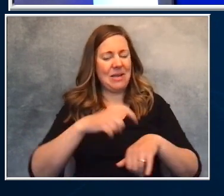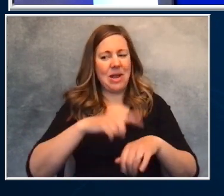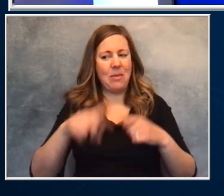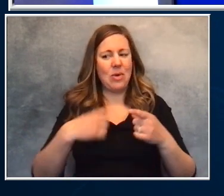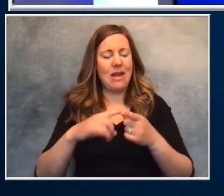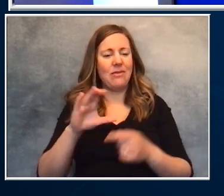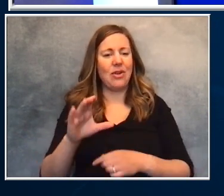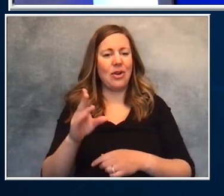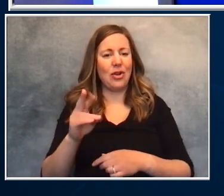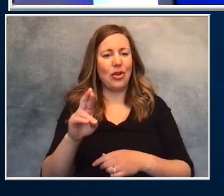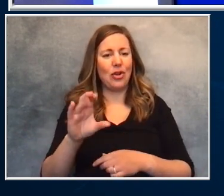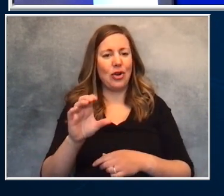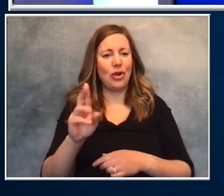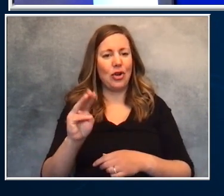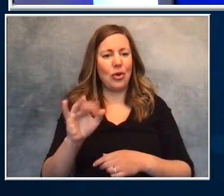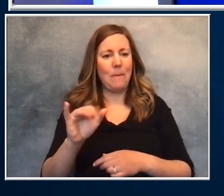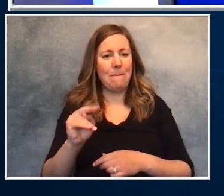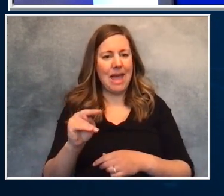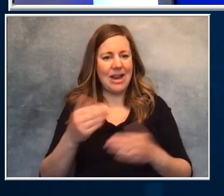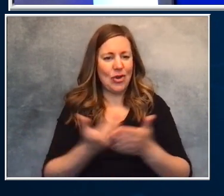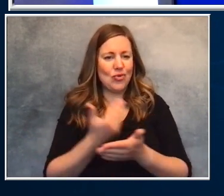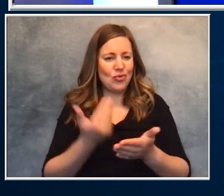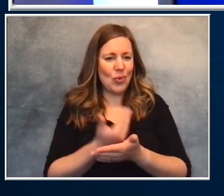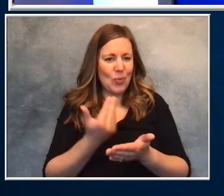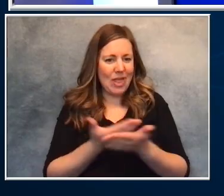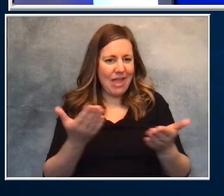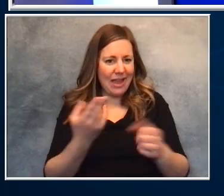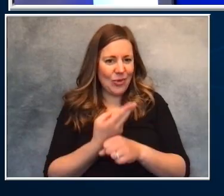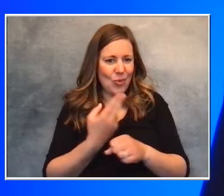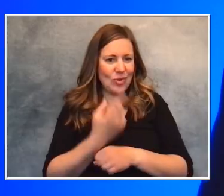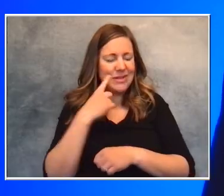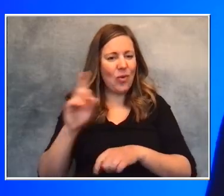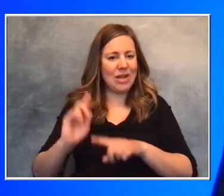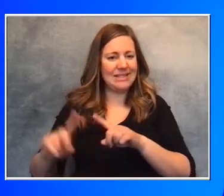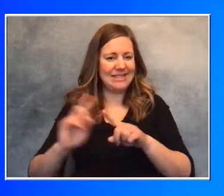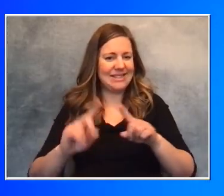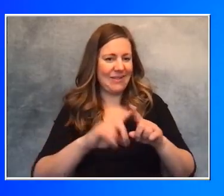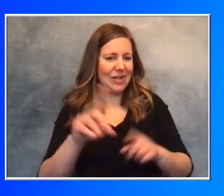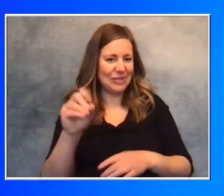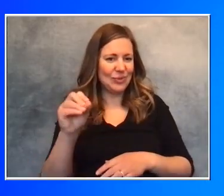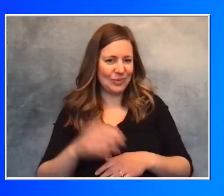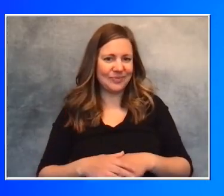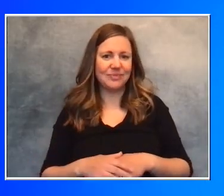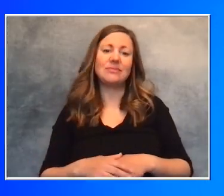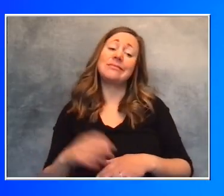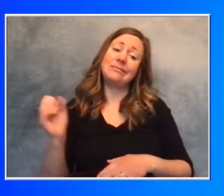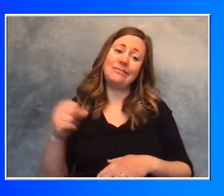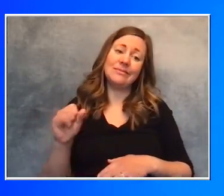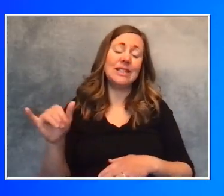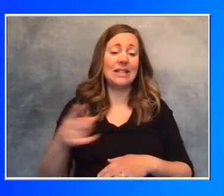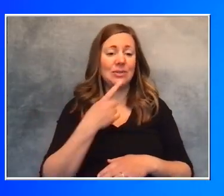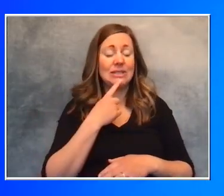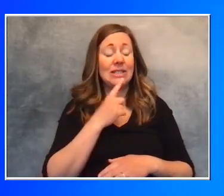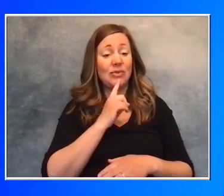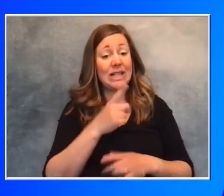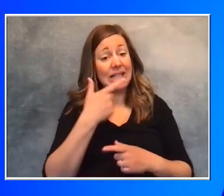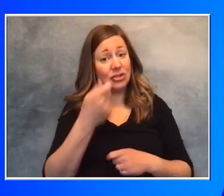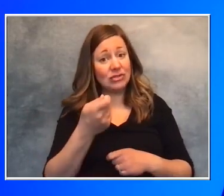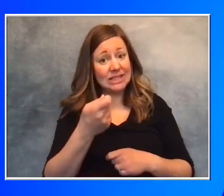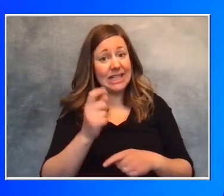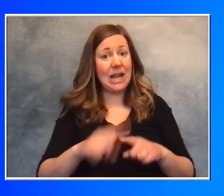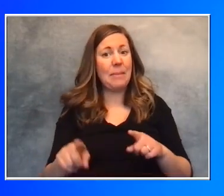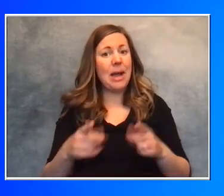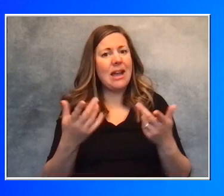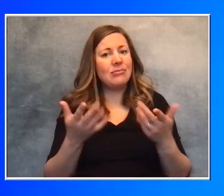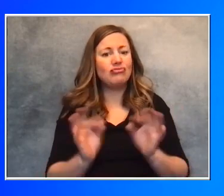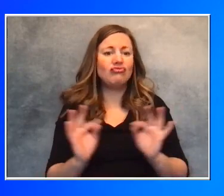that we use for a lot of rheumatologic disorders. Well, so as you all were saying, I mean, this is an interesting but very small study and